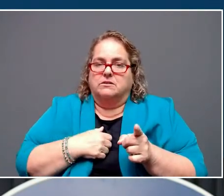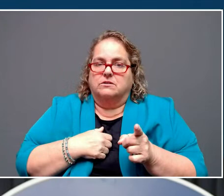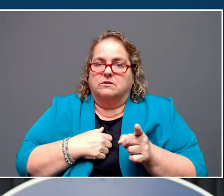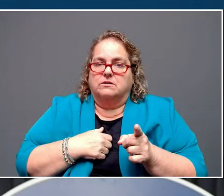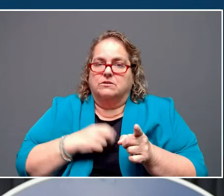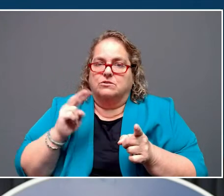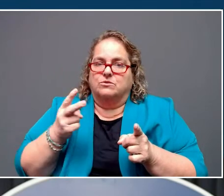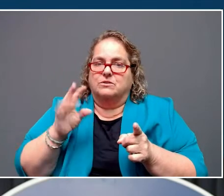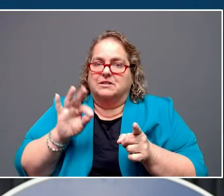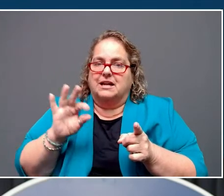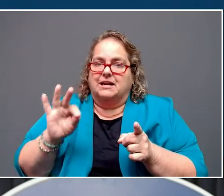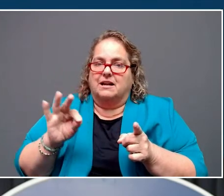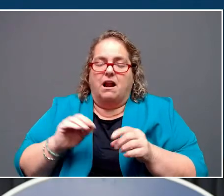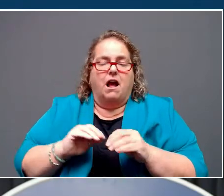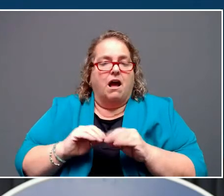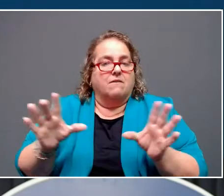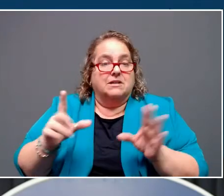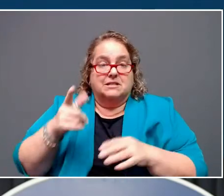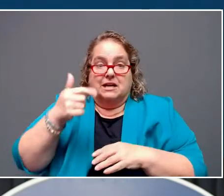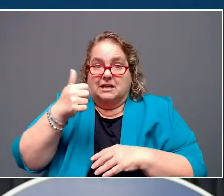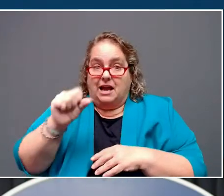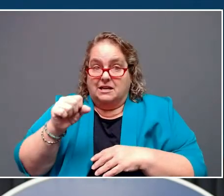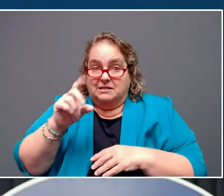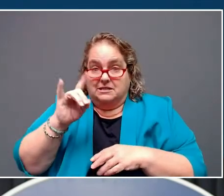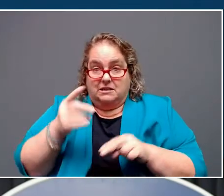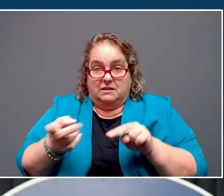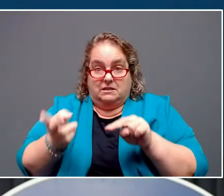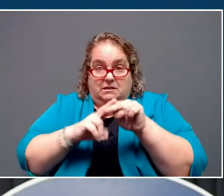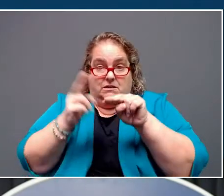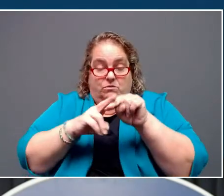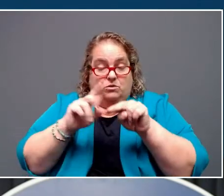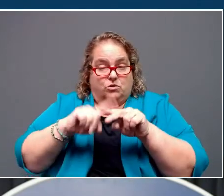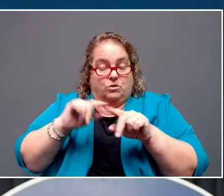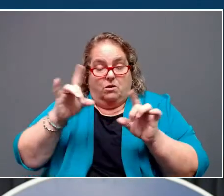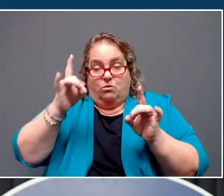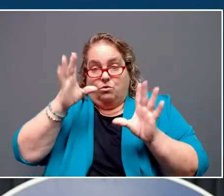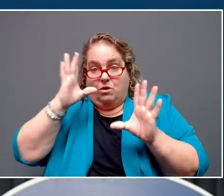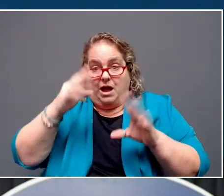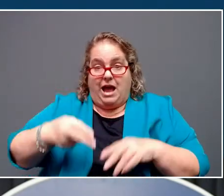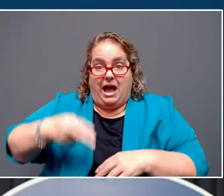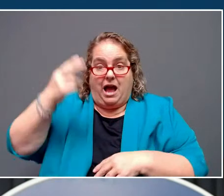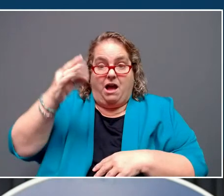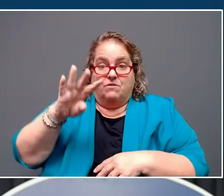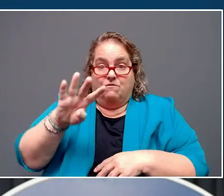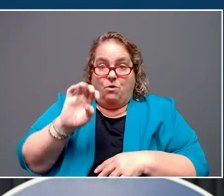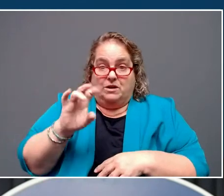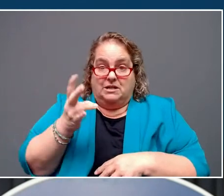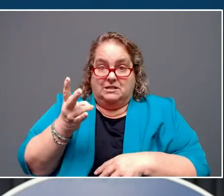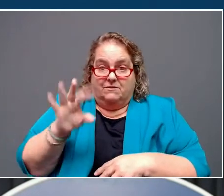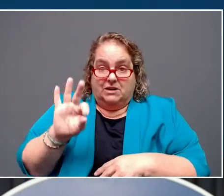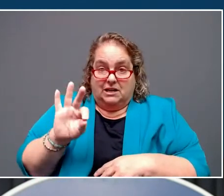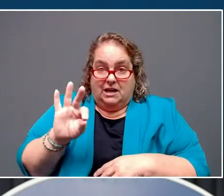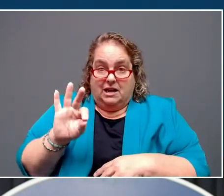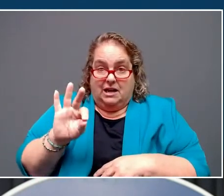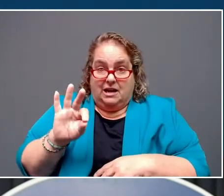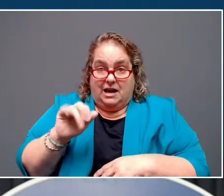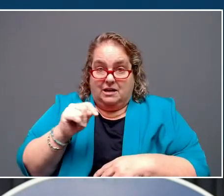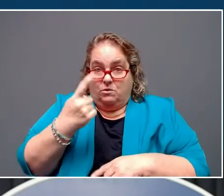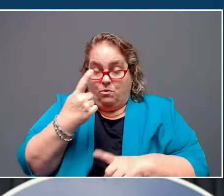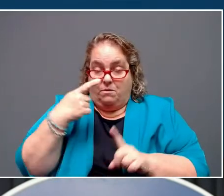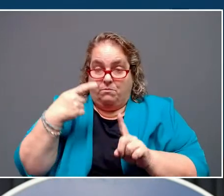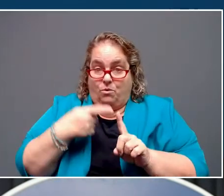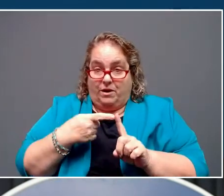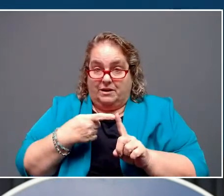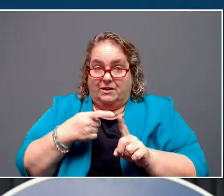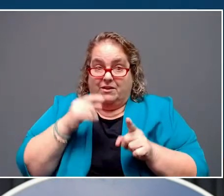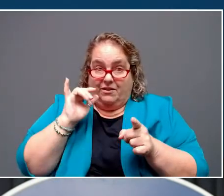Obviously, gas had gotten up to a record high of $4.79 at one point. This